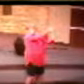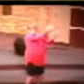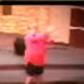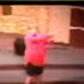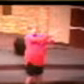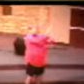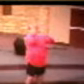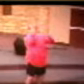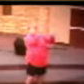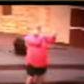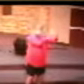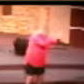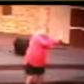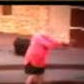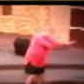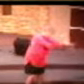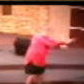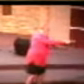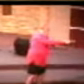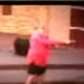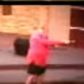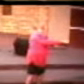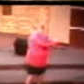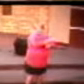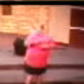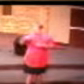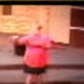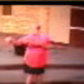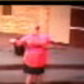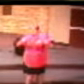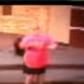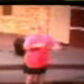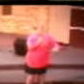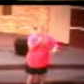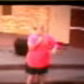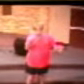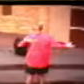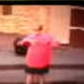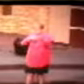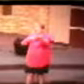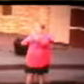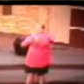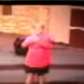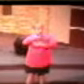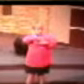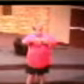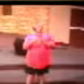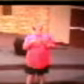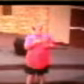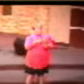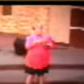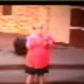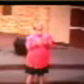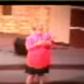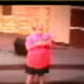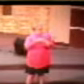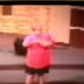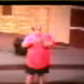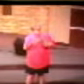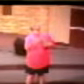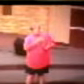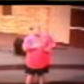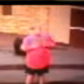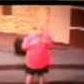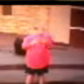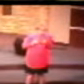room, all of us in some way or another, at some point in the journey, perhaps from